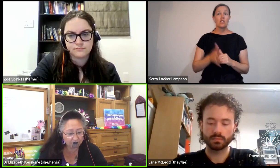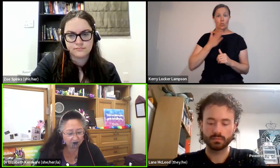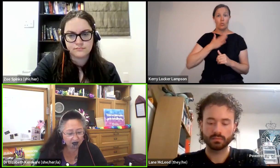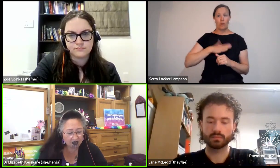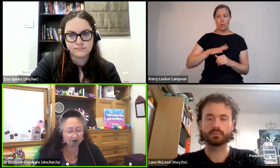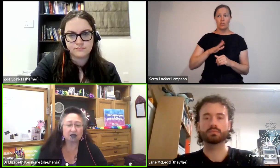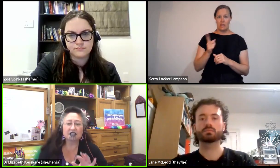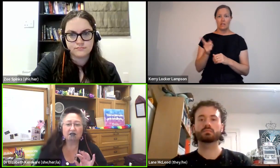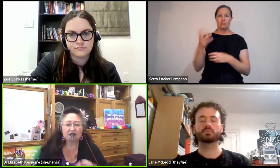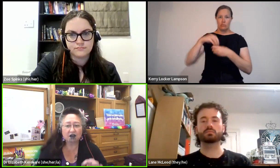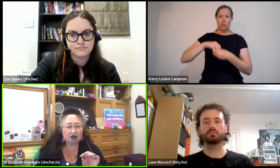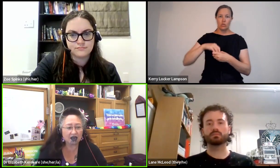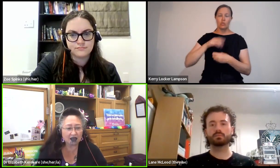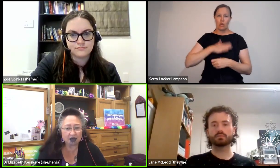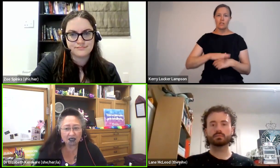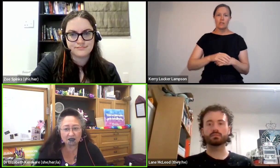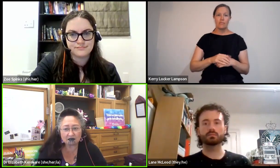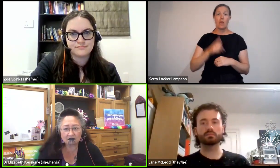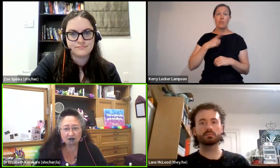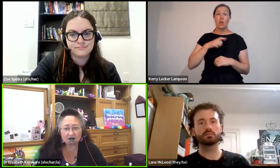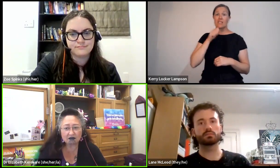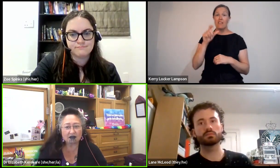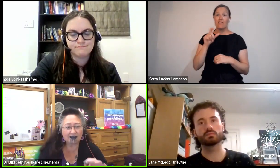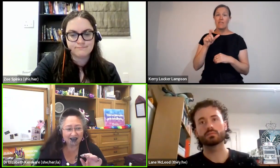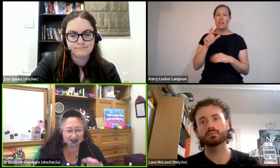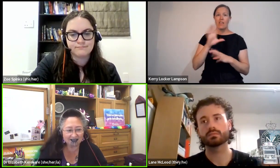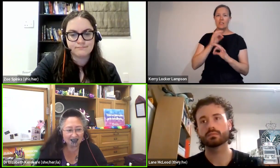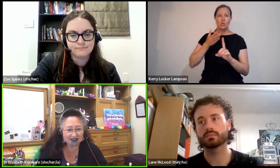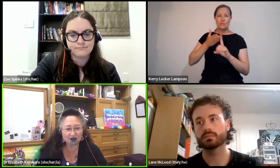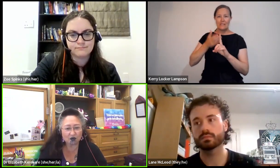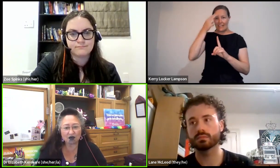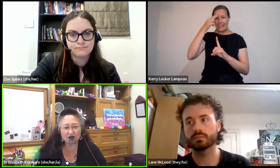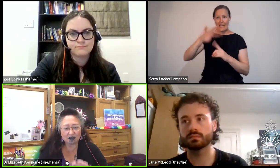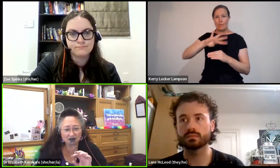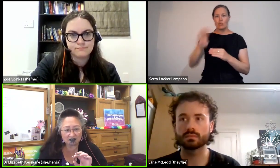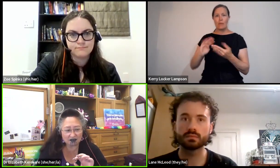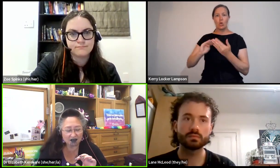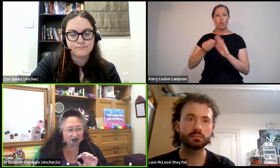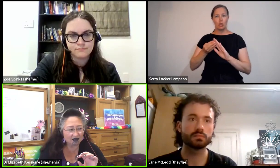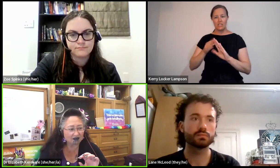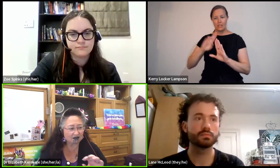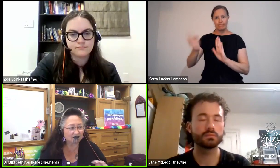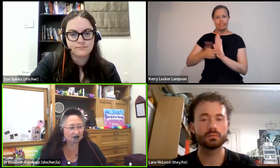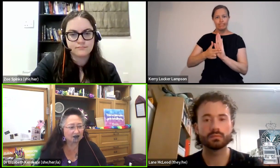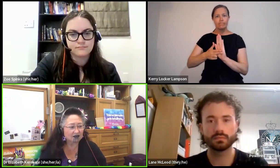for, because if they don't name us as a core